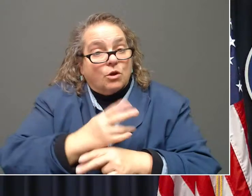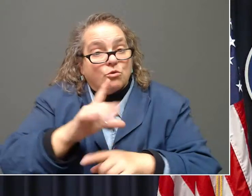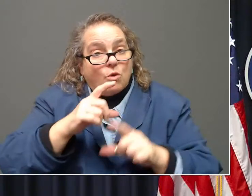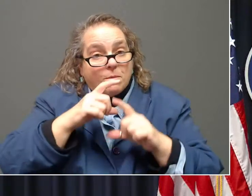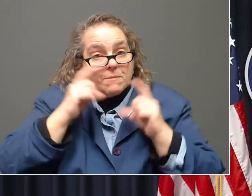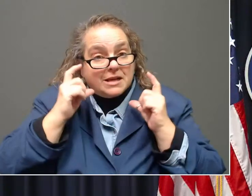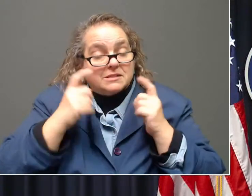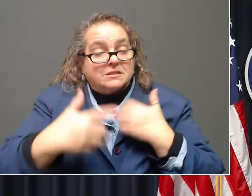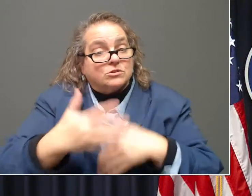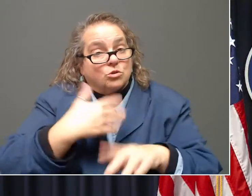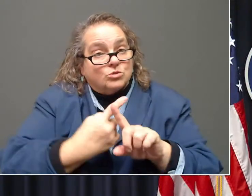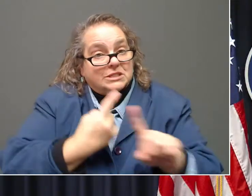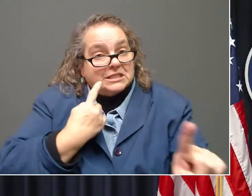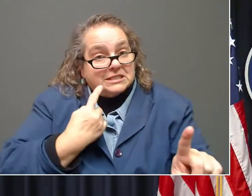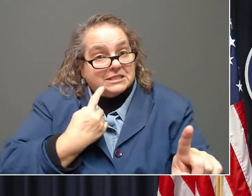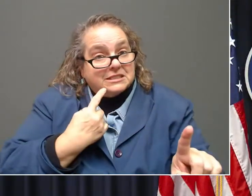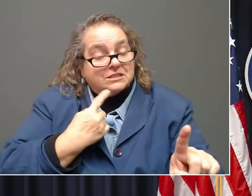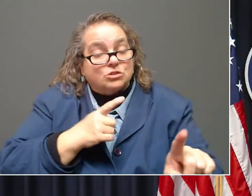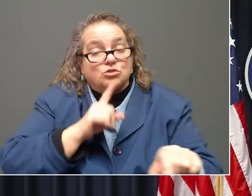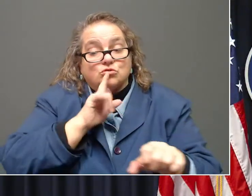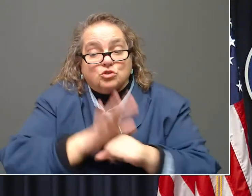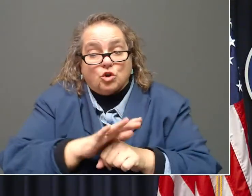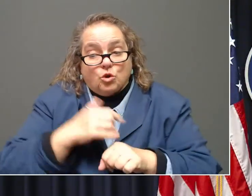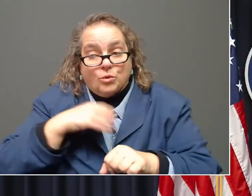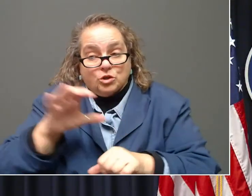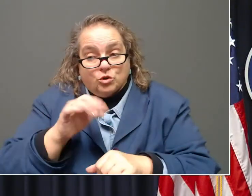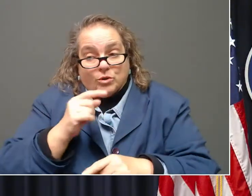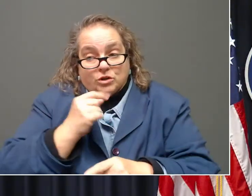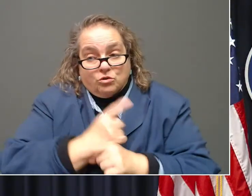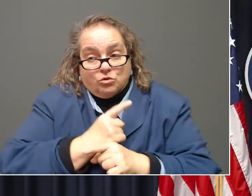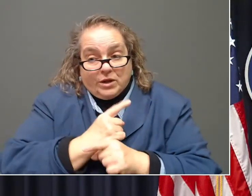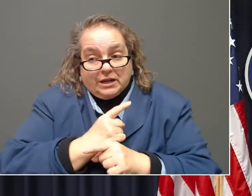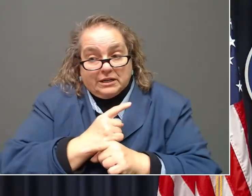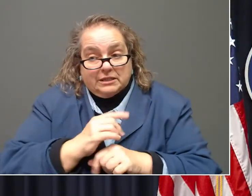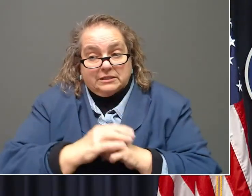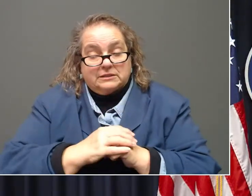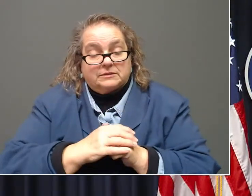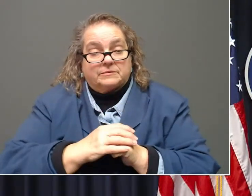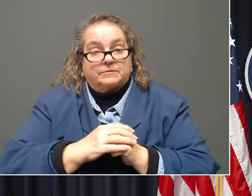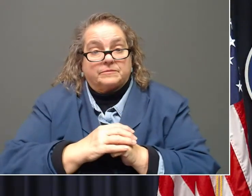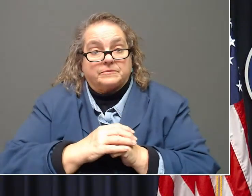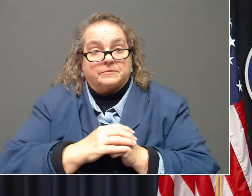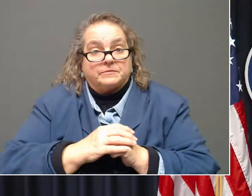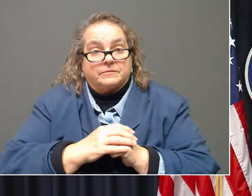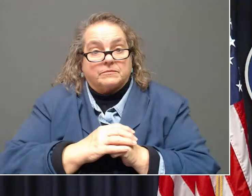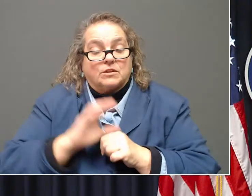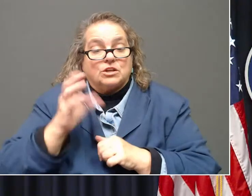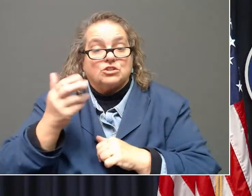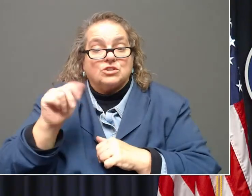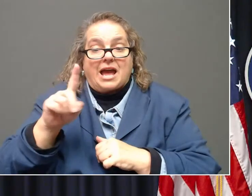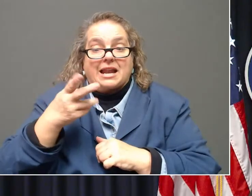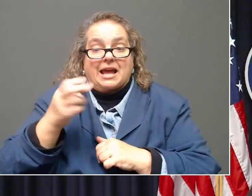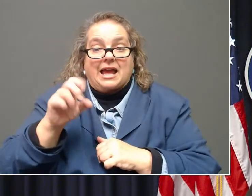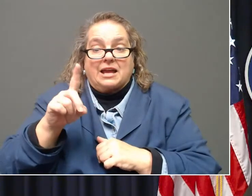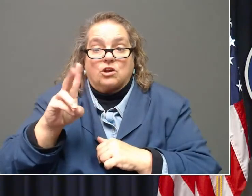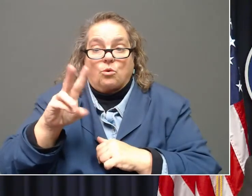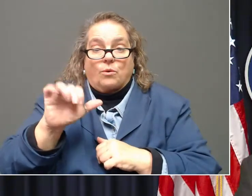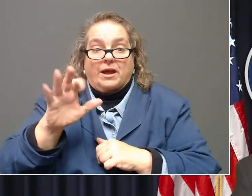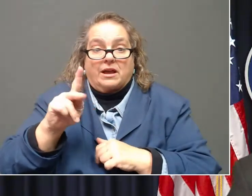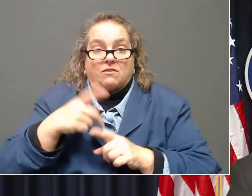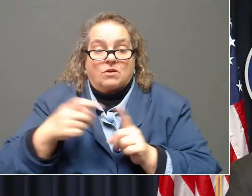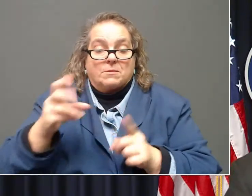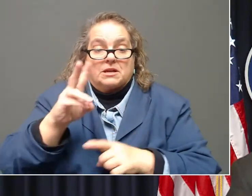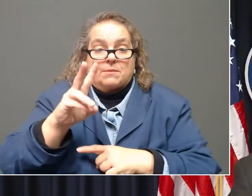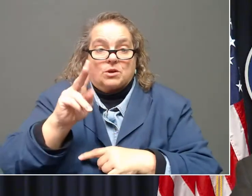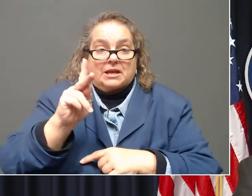they happen all over Kentucky. We are not seeing them necessarily sustained over 3 or 4 weeks right now.